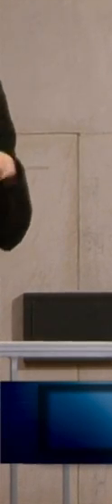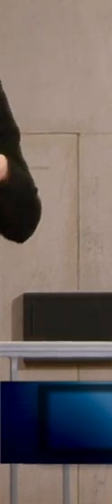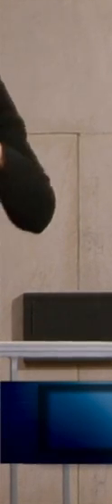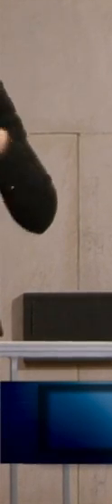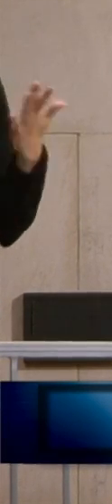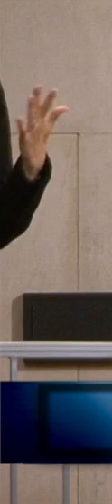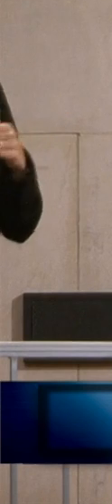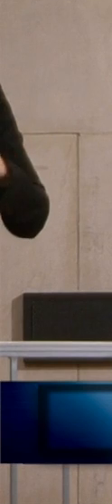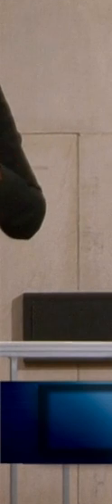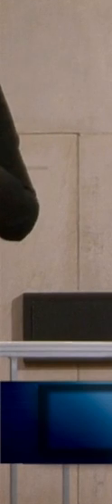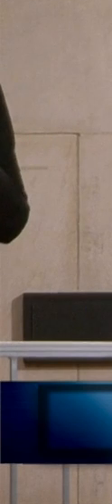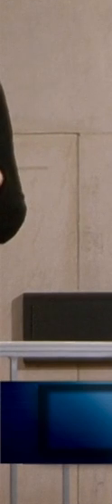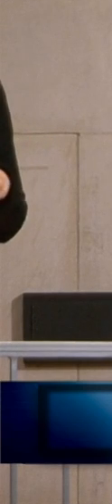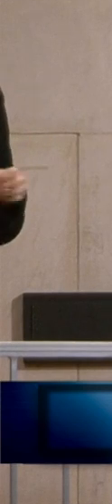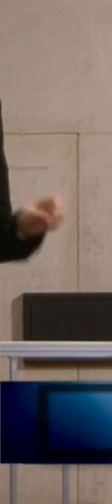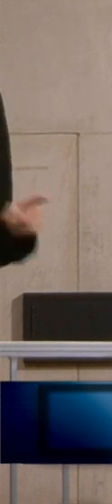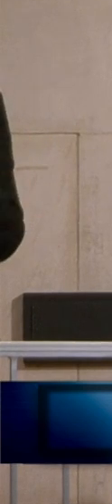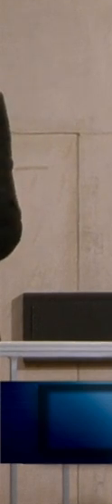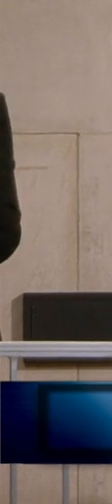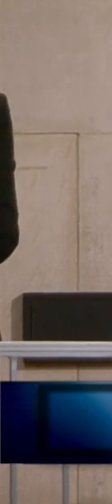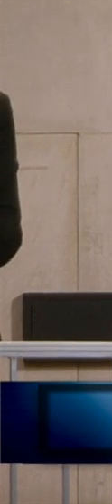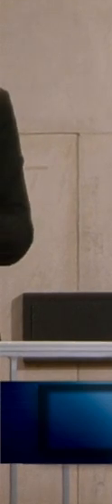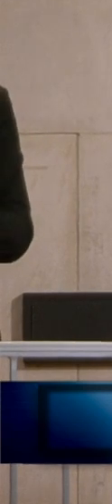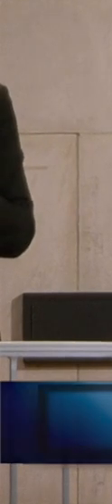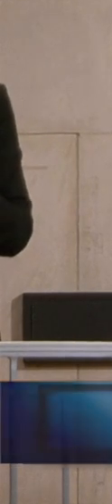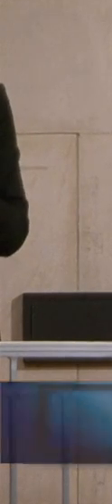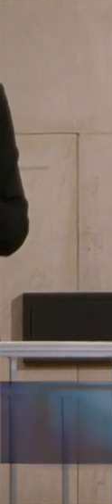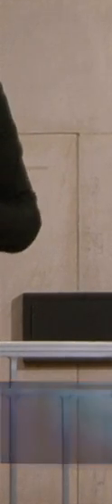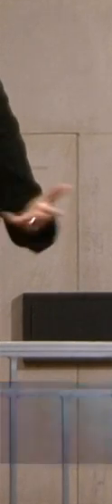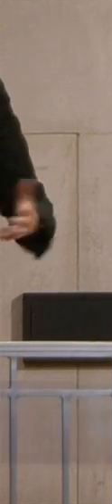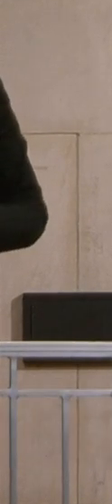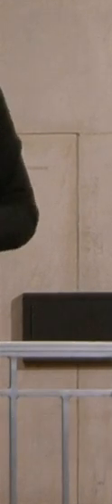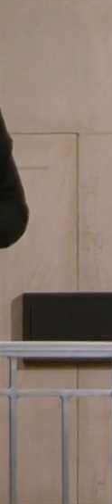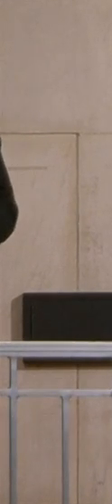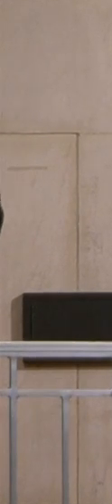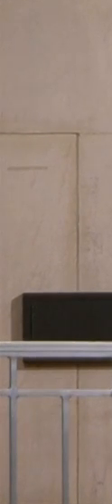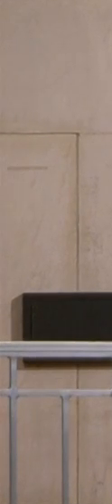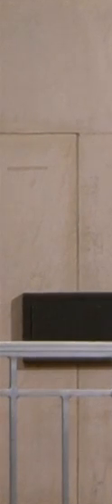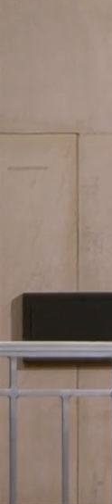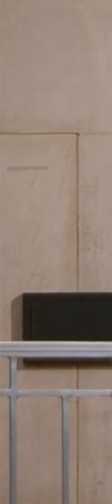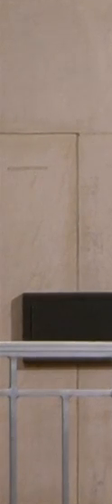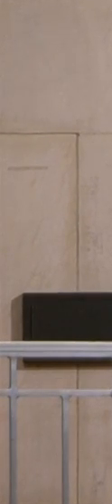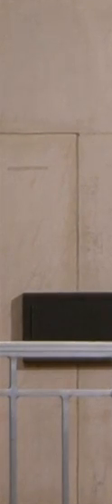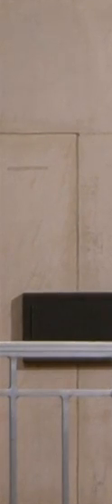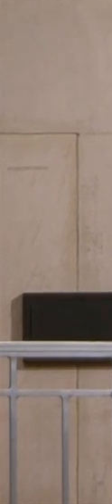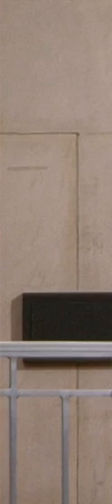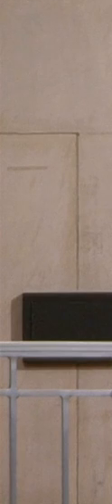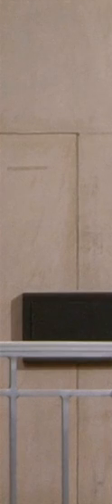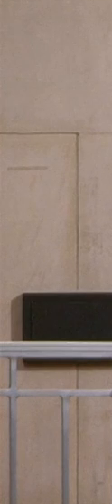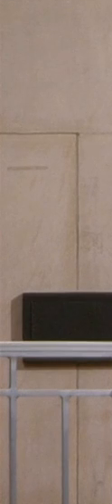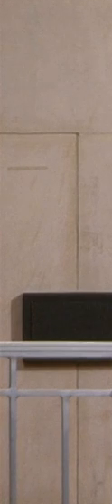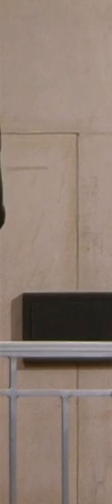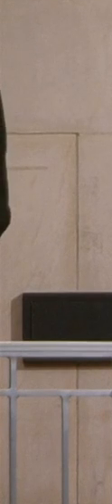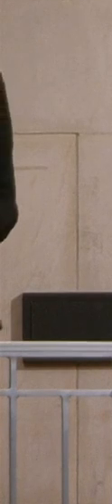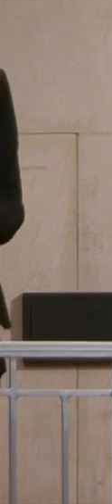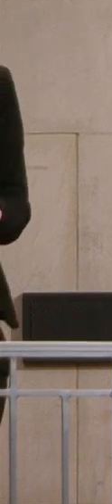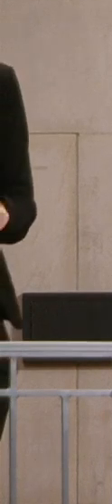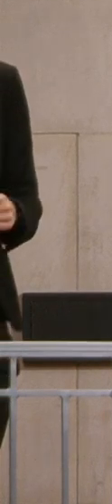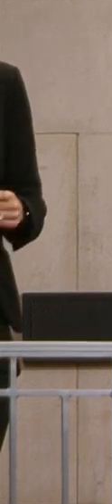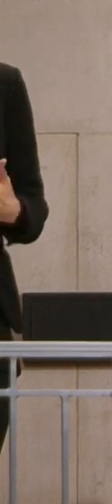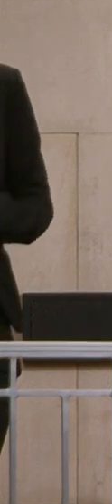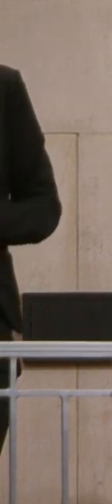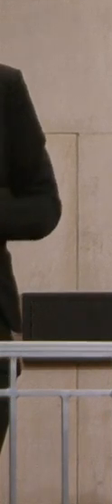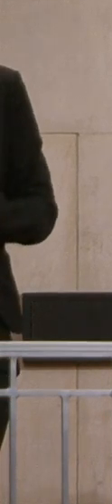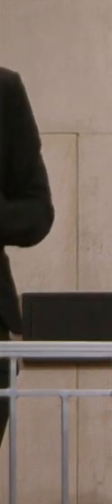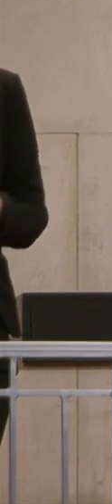have a chance to say that to you directly. Believe me, you could never fully appreciate what it